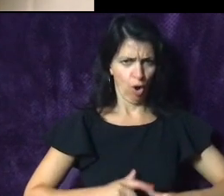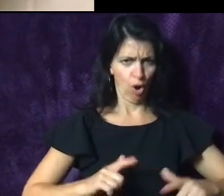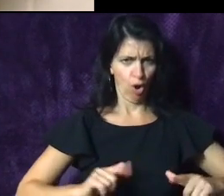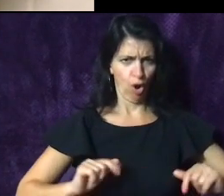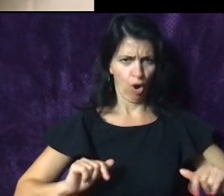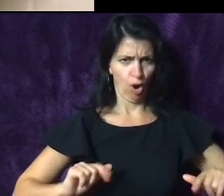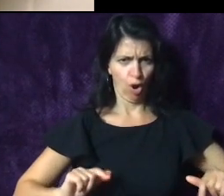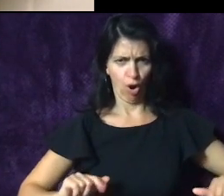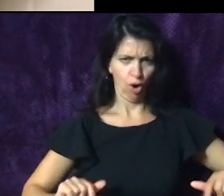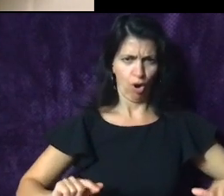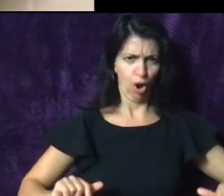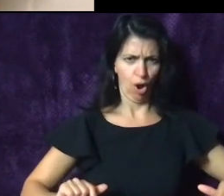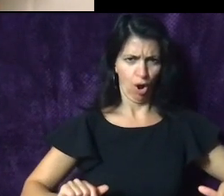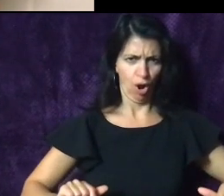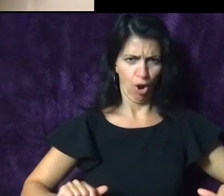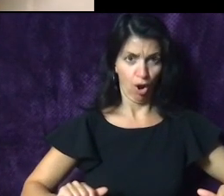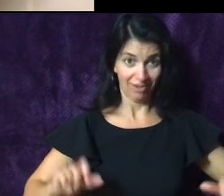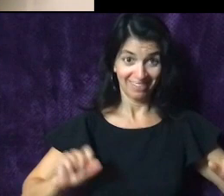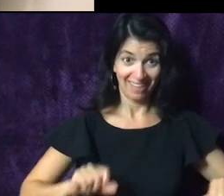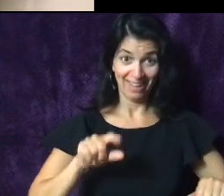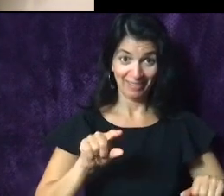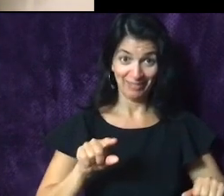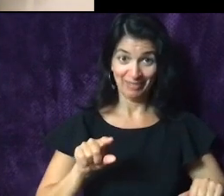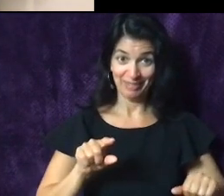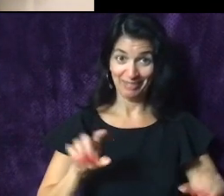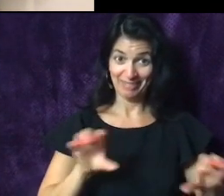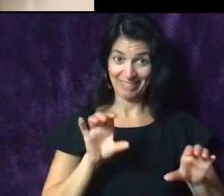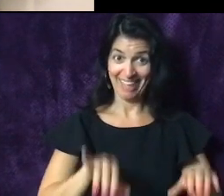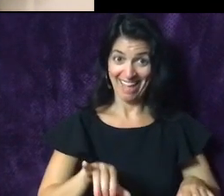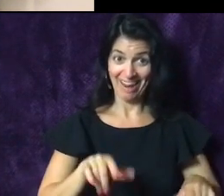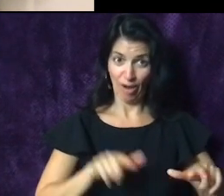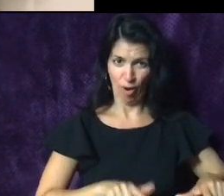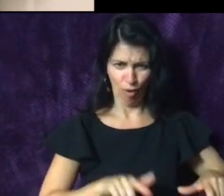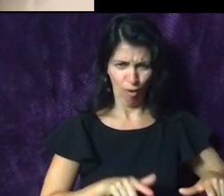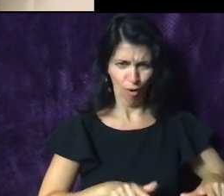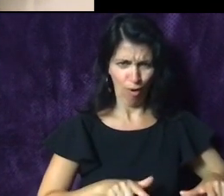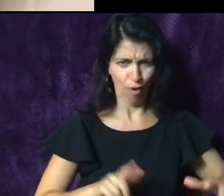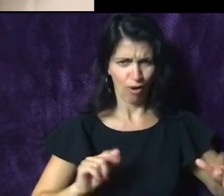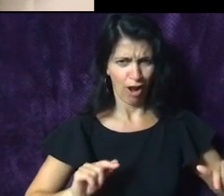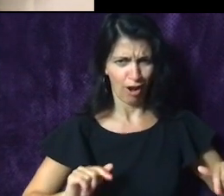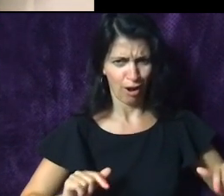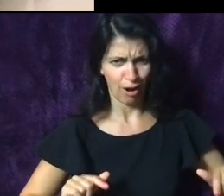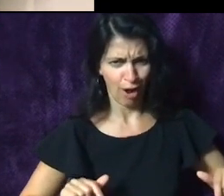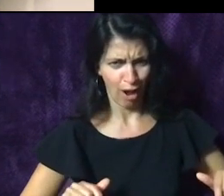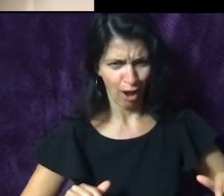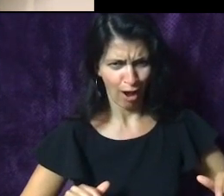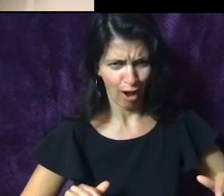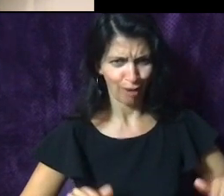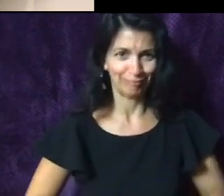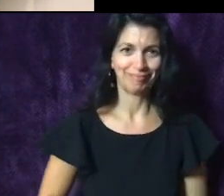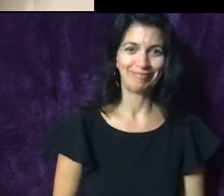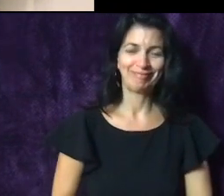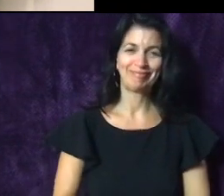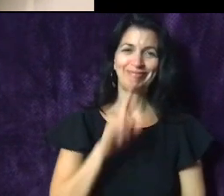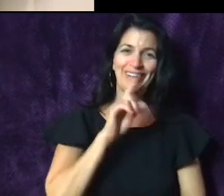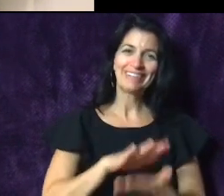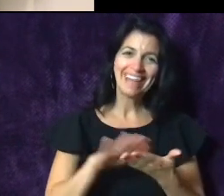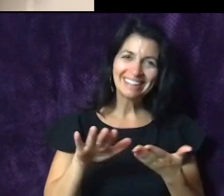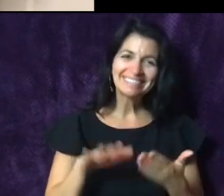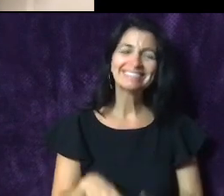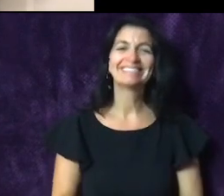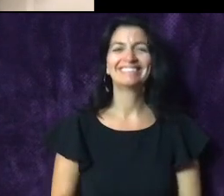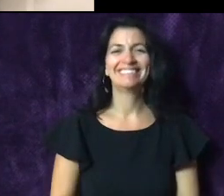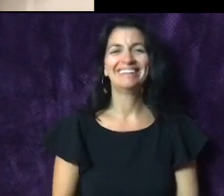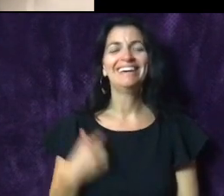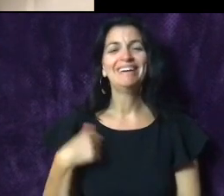La la la la la. Can you make a low sound like that? La la la la la. Very nice. So we